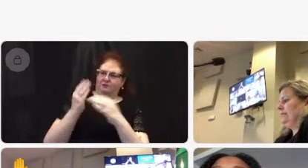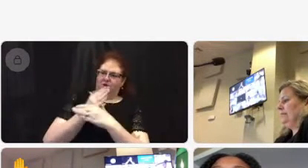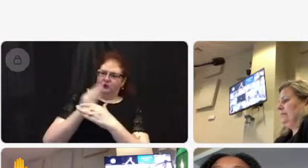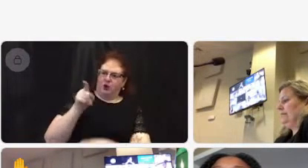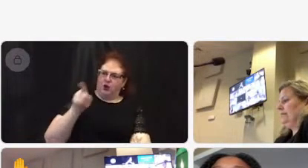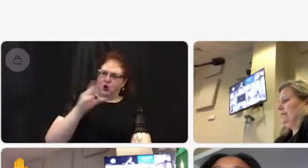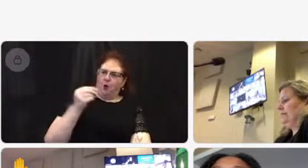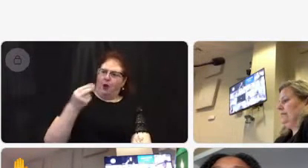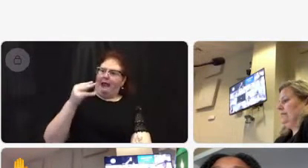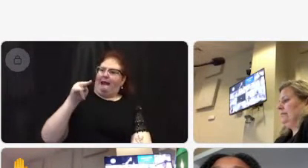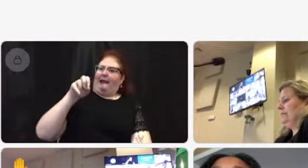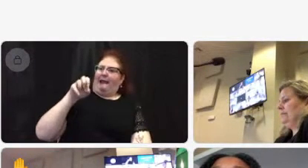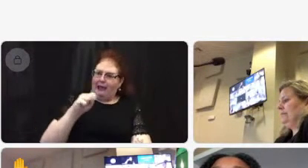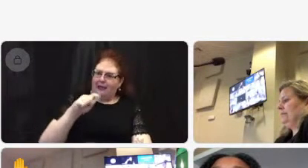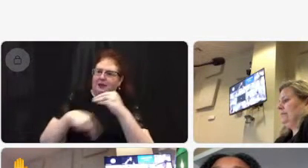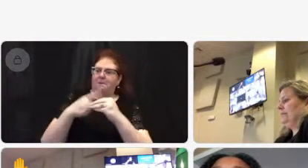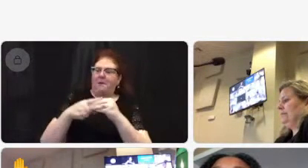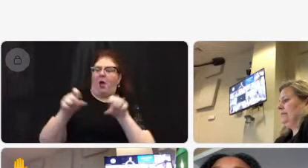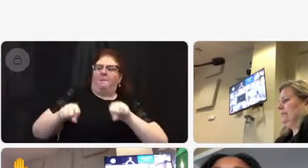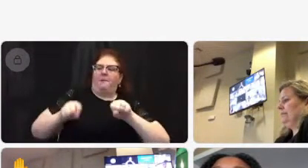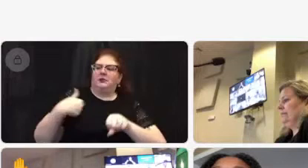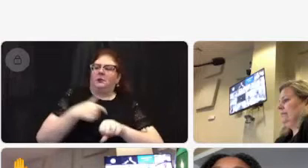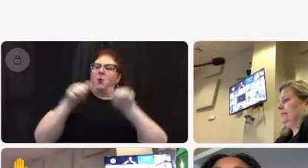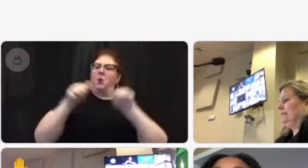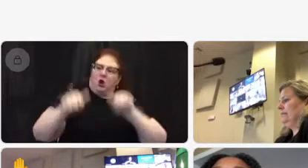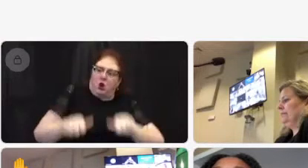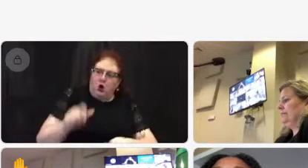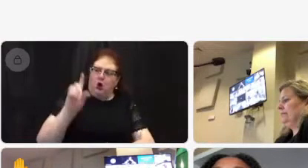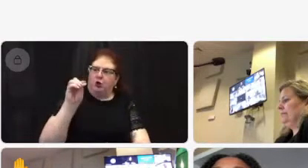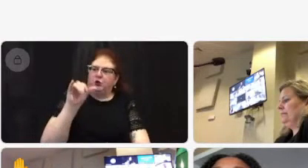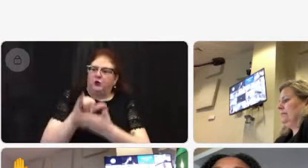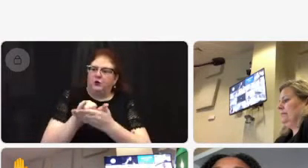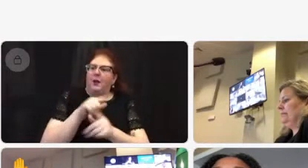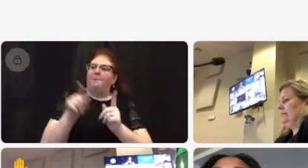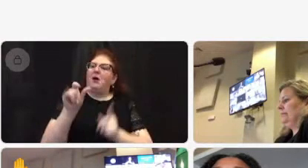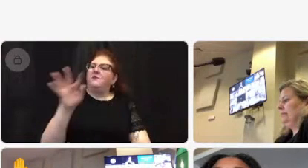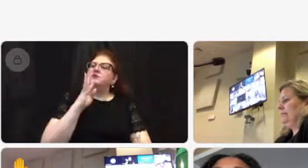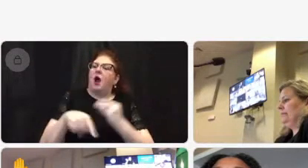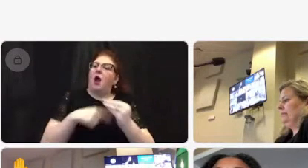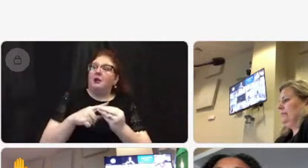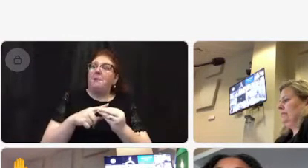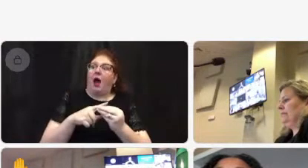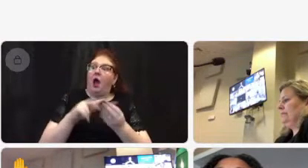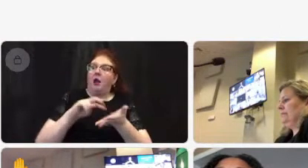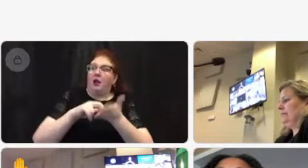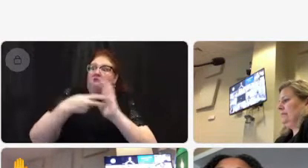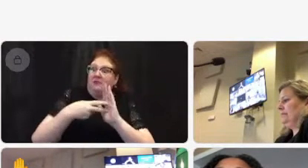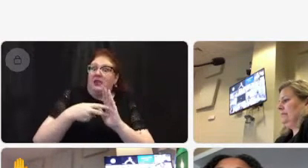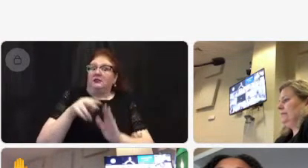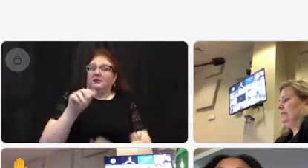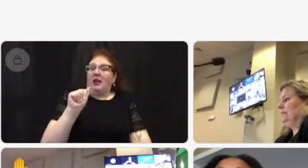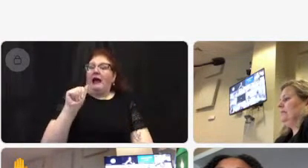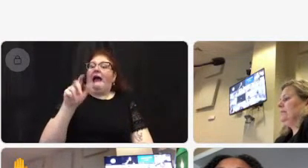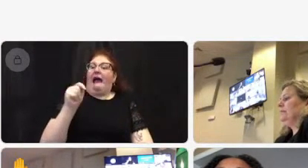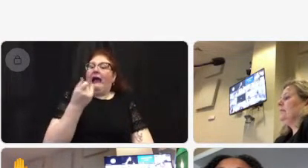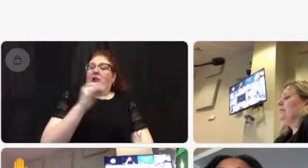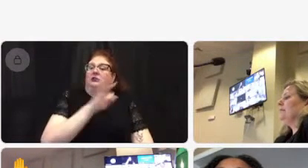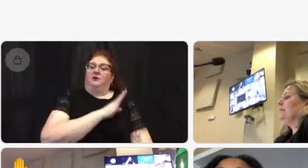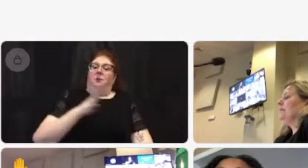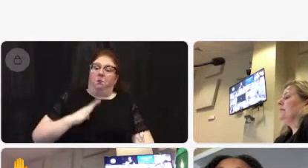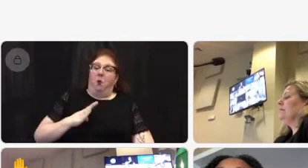as if we could do that. And if you're saying it takes an act of the board to redetermine allocations from a sales